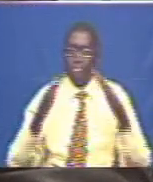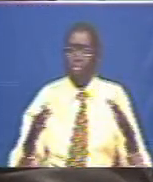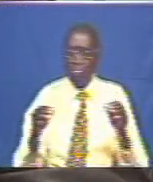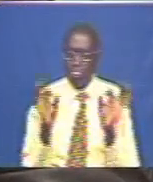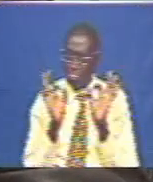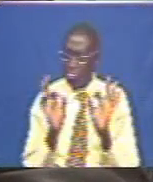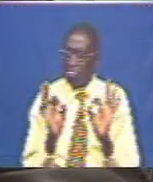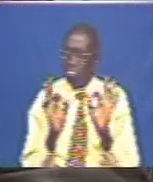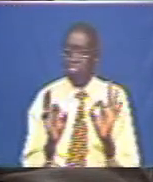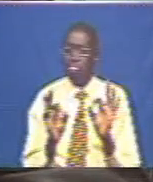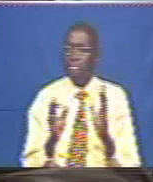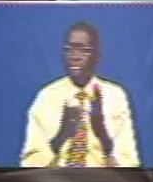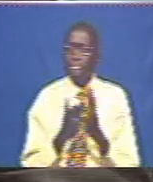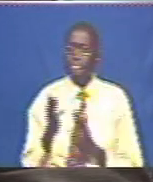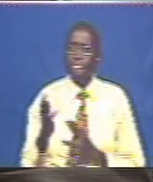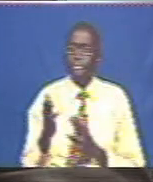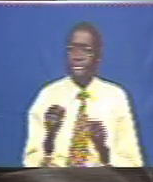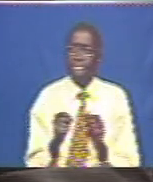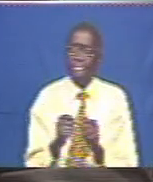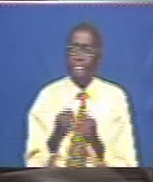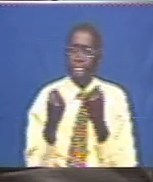homes through their savings